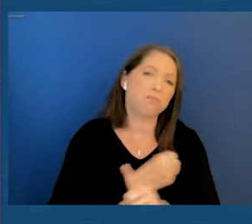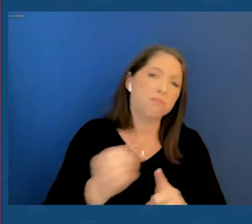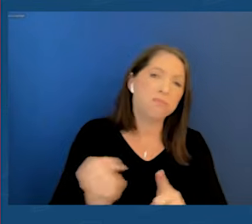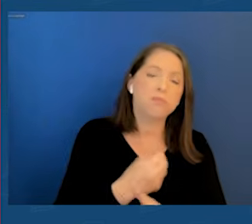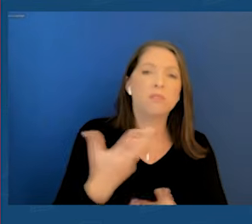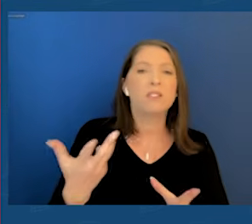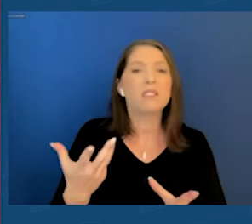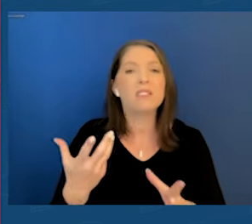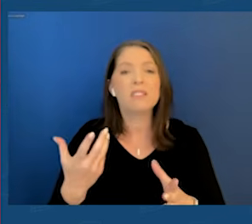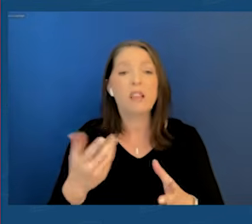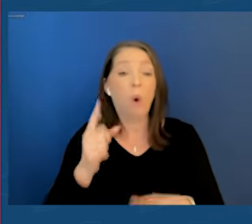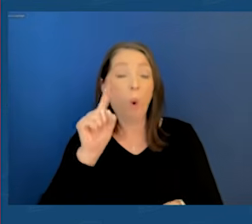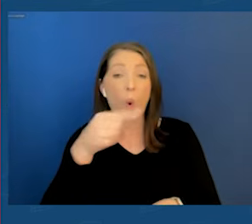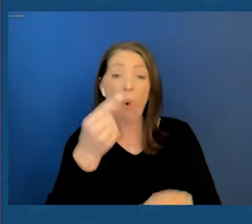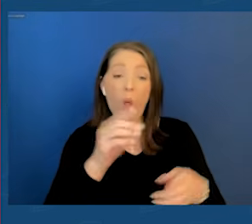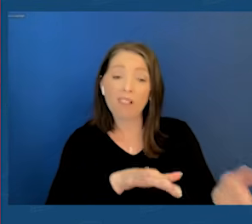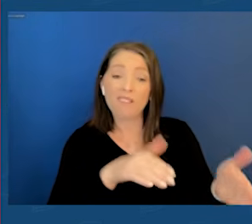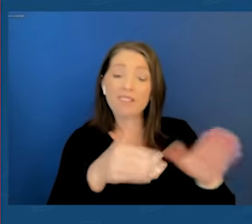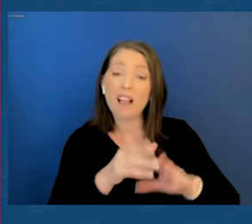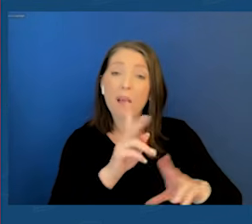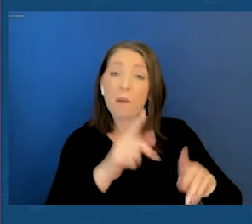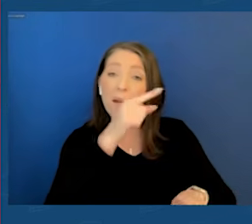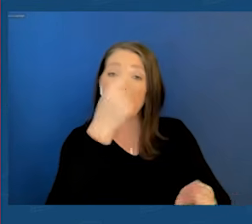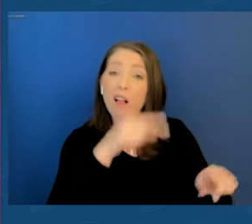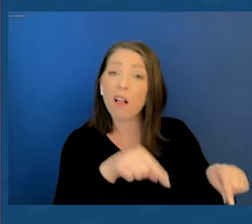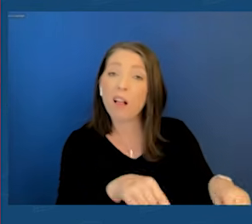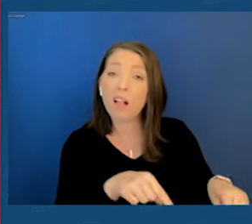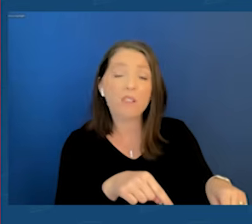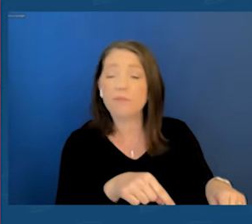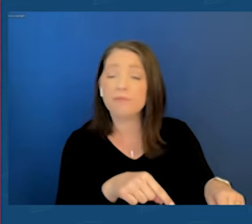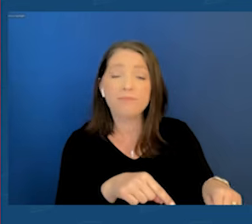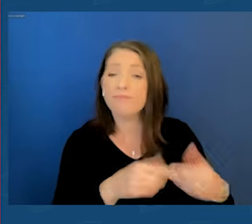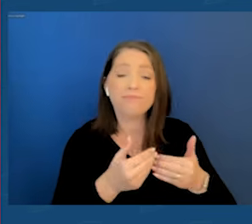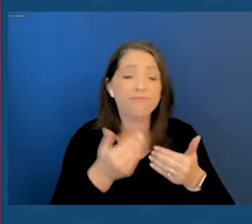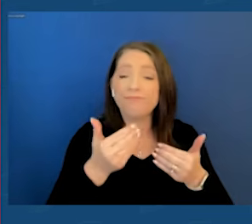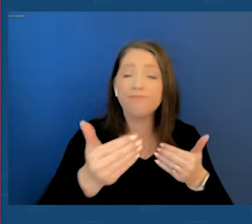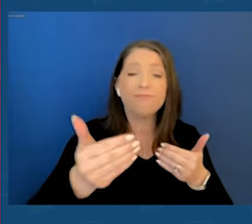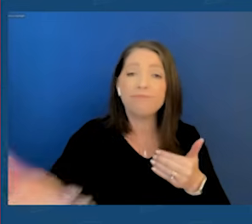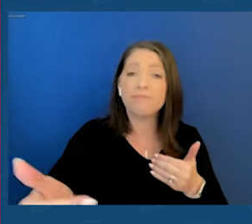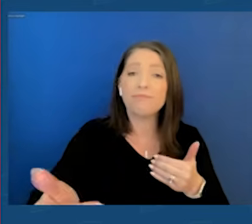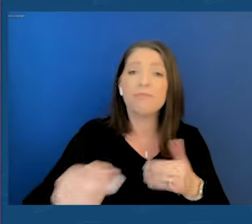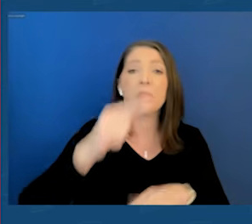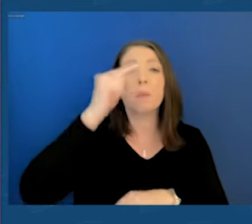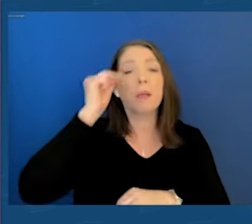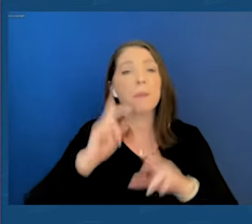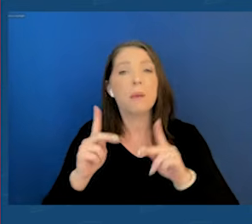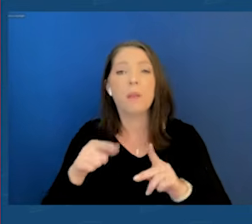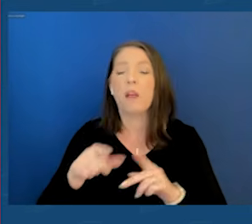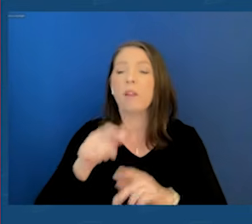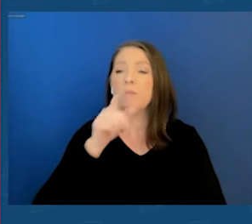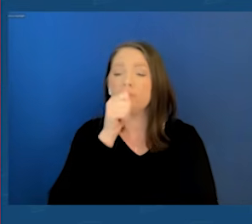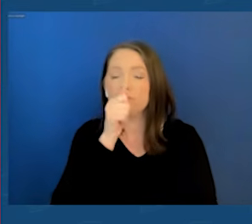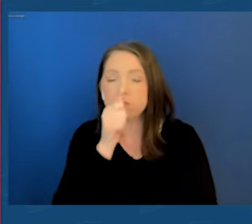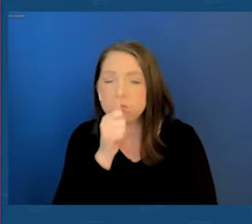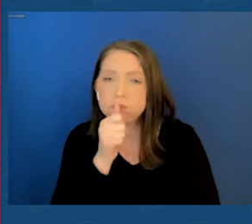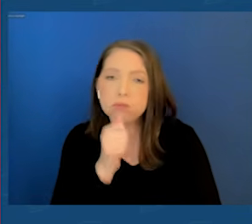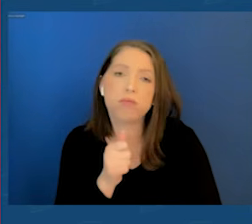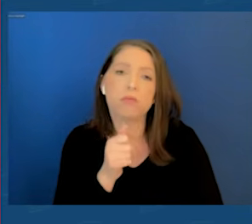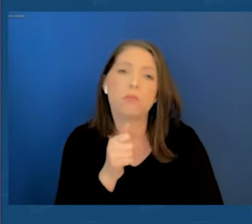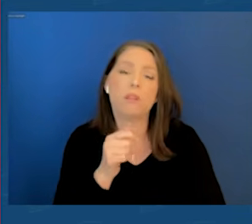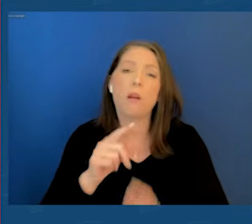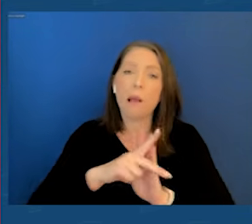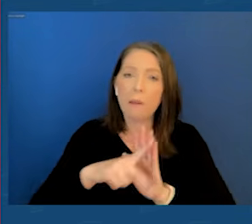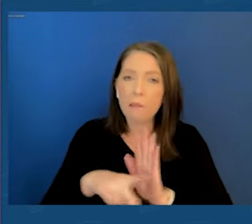deceased. Black communities endure the same injustice through policy that cannot be erased. And